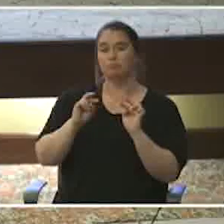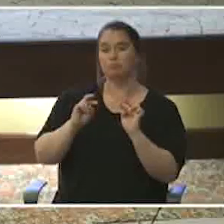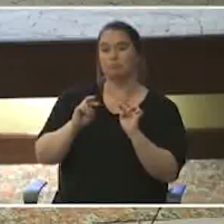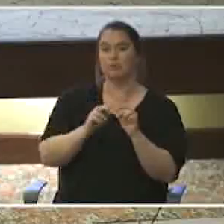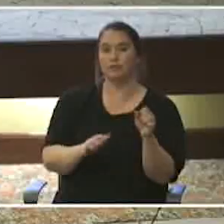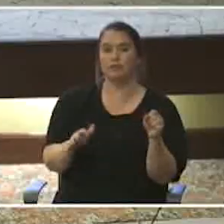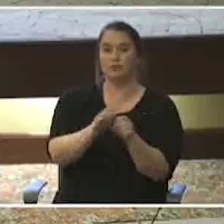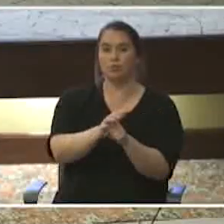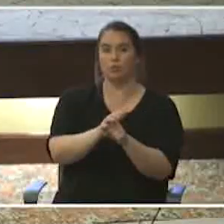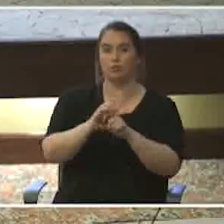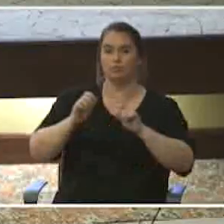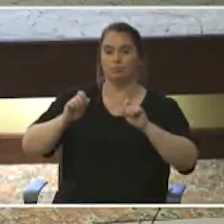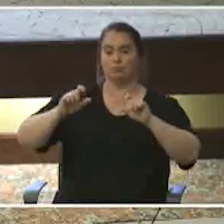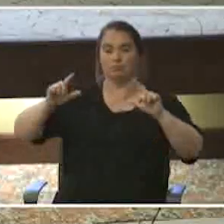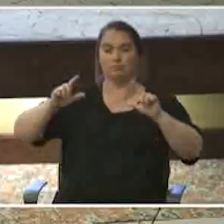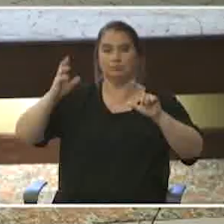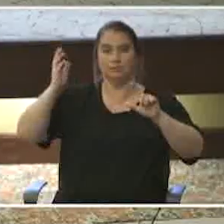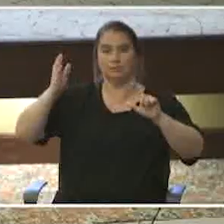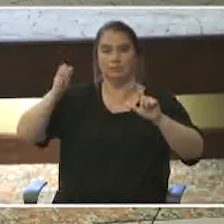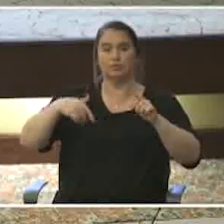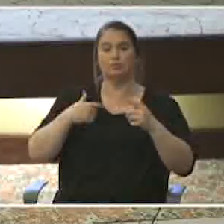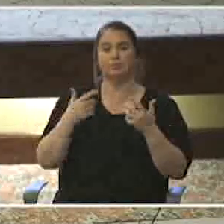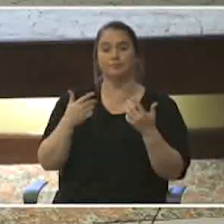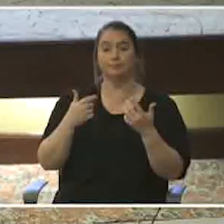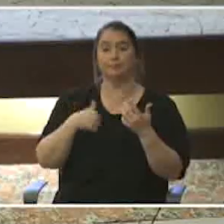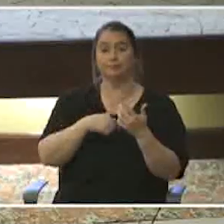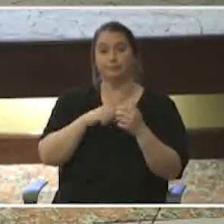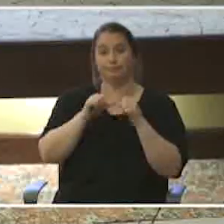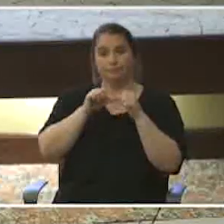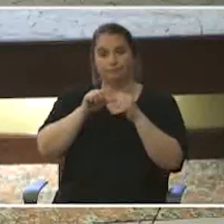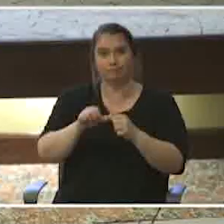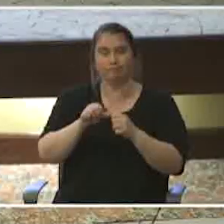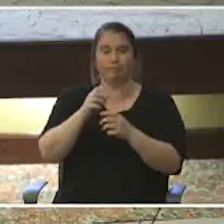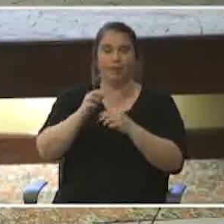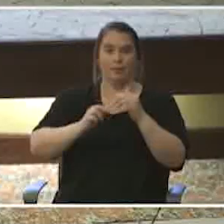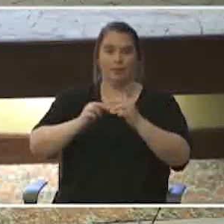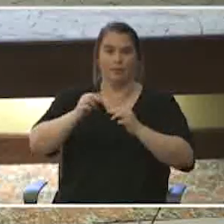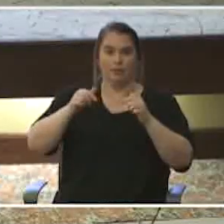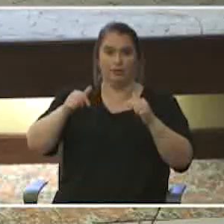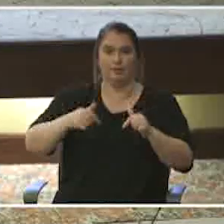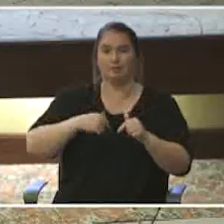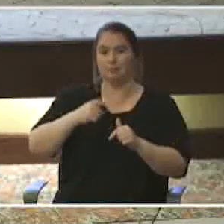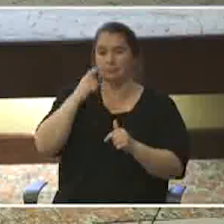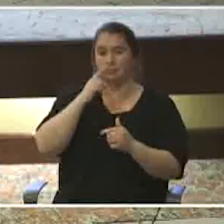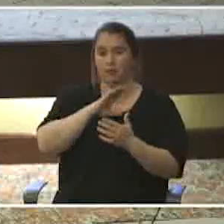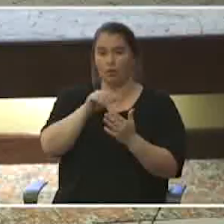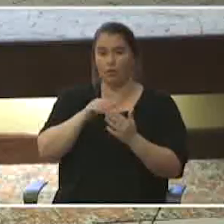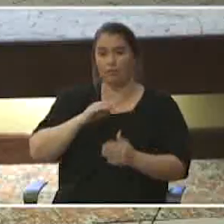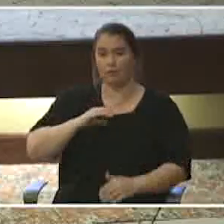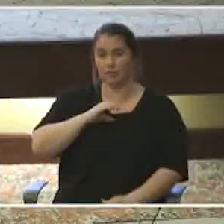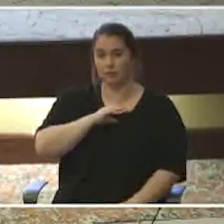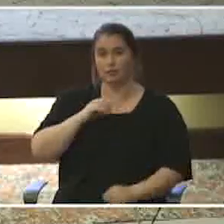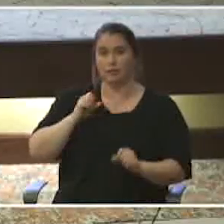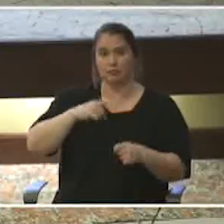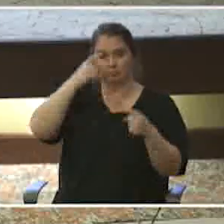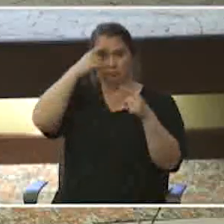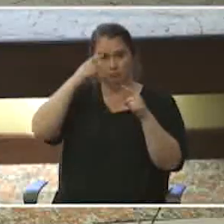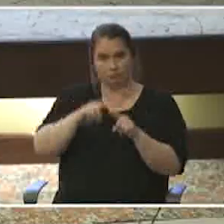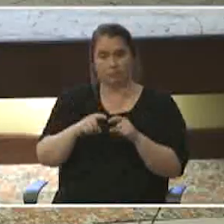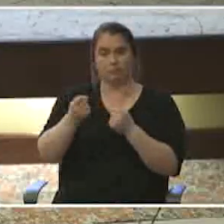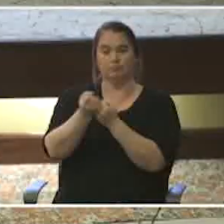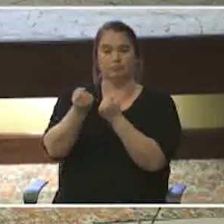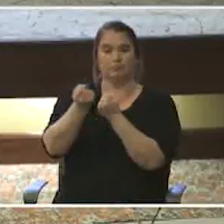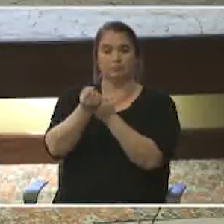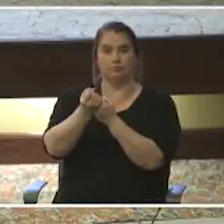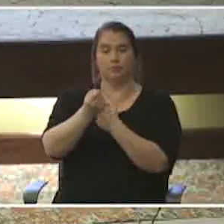of the form-based code as we continue to build it out. I think that everyone on this council is in favor of having